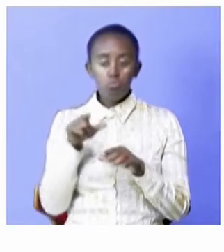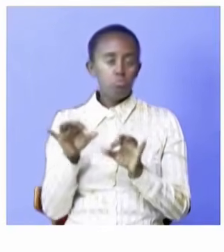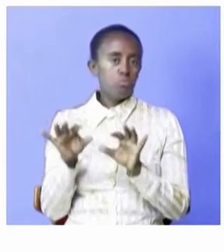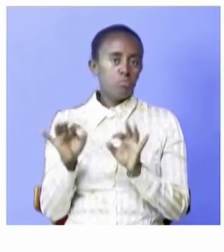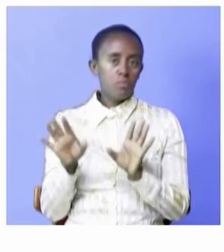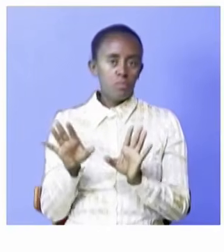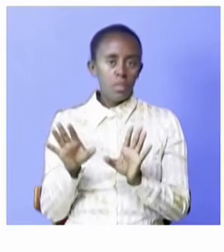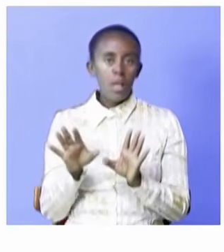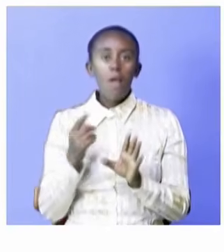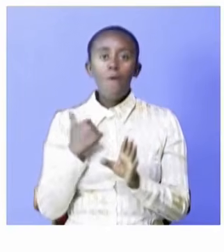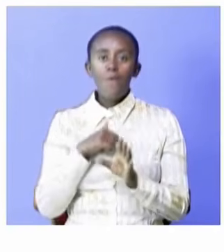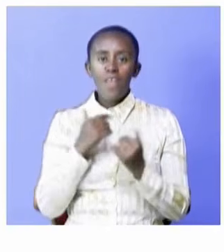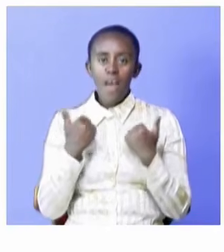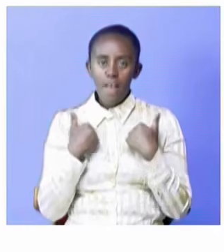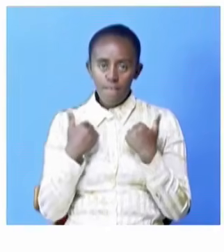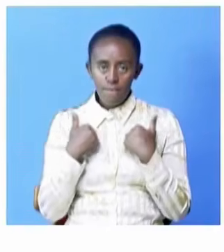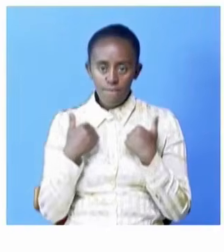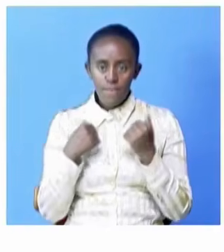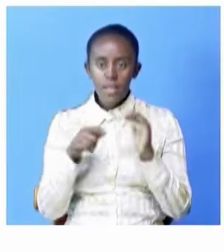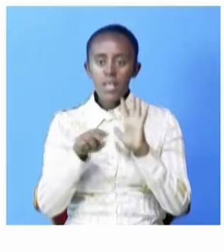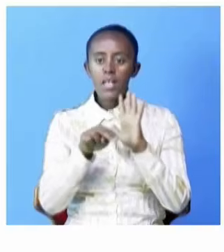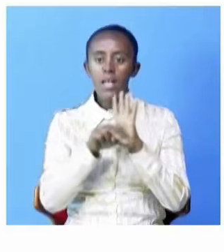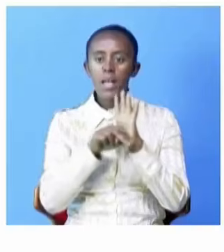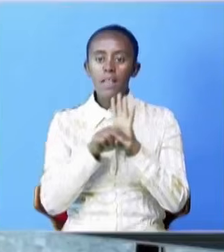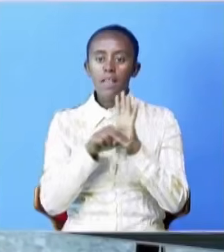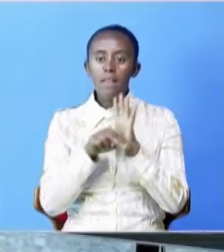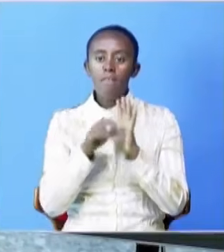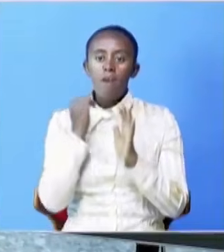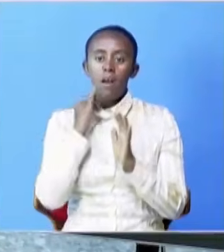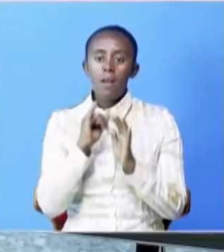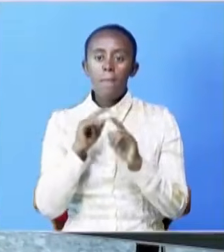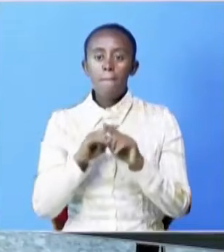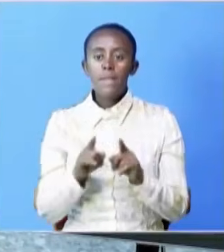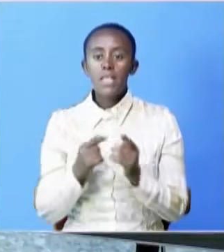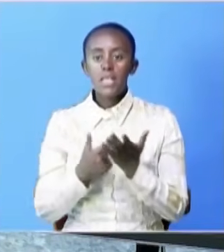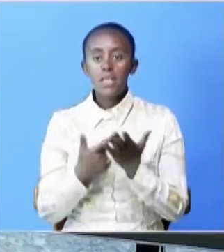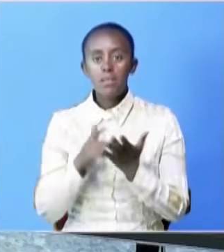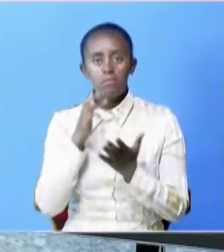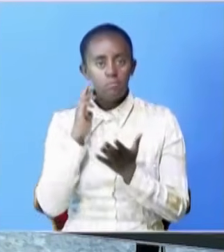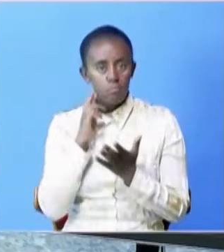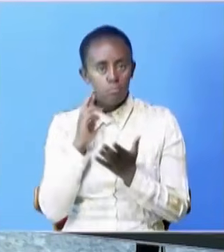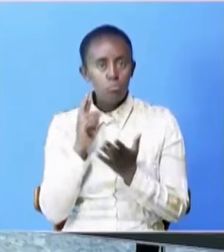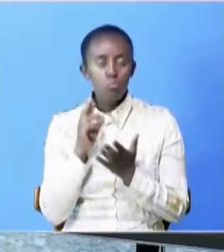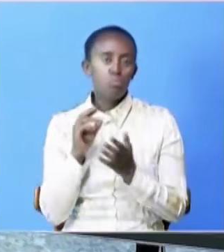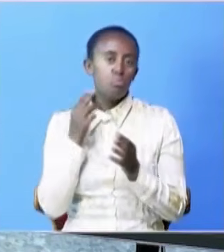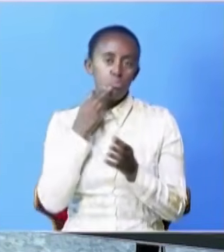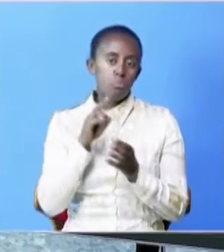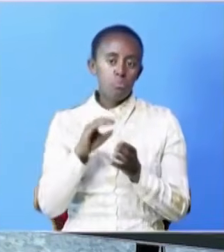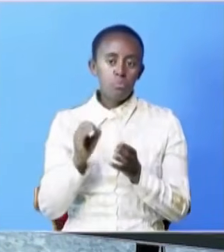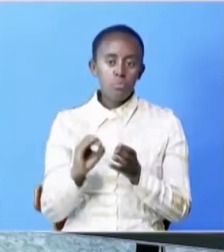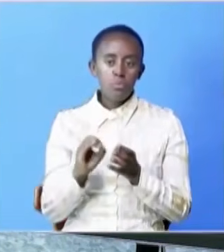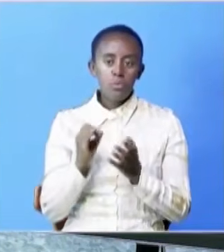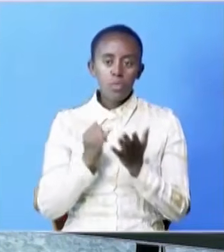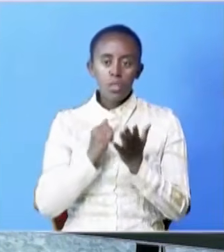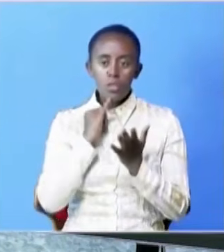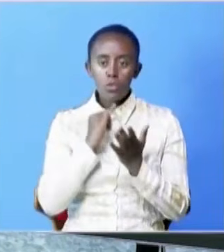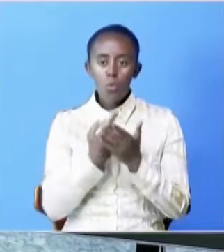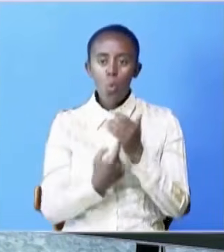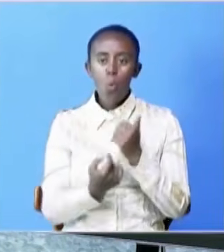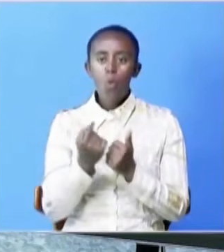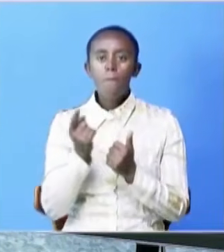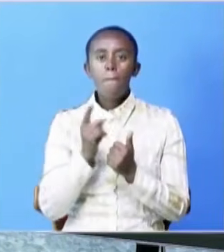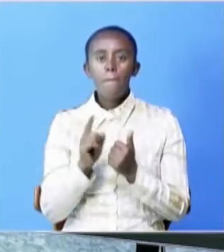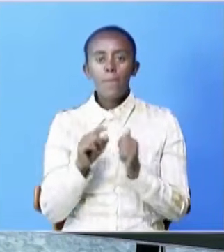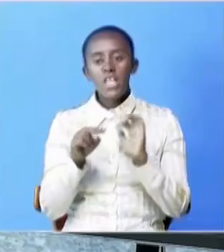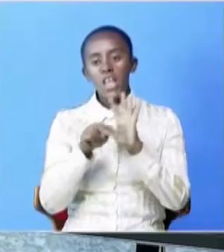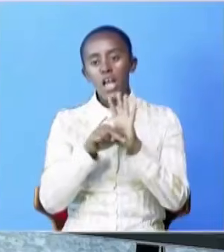Again, we have a negative idea. But in this case, it's not an instruction. It's only negative. We're